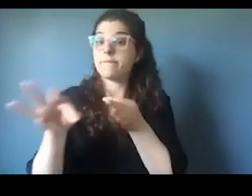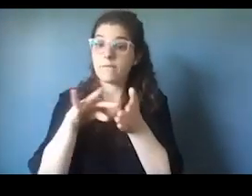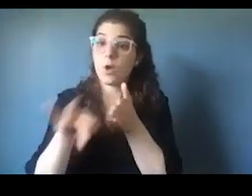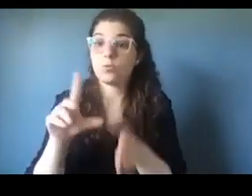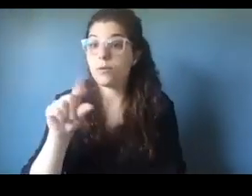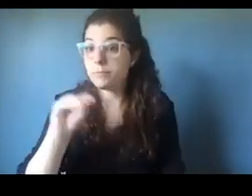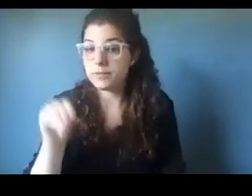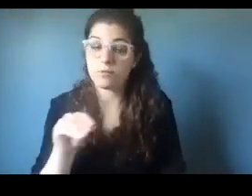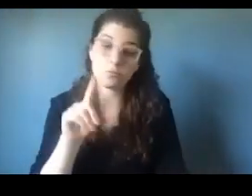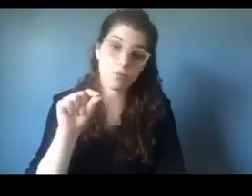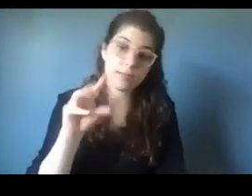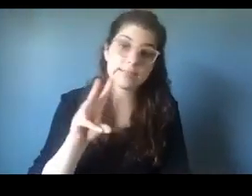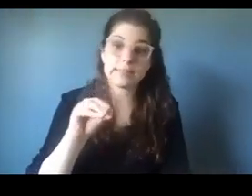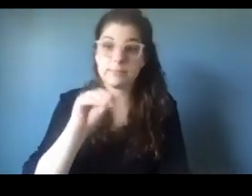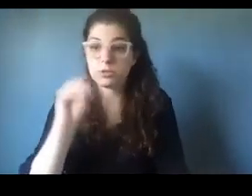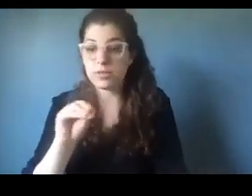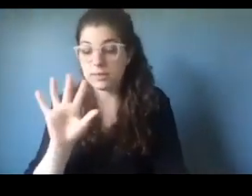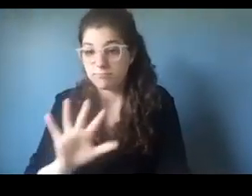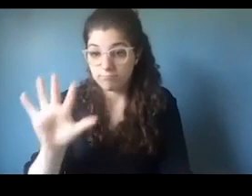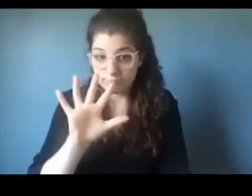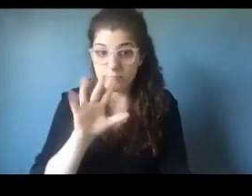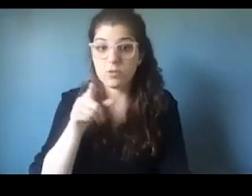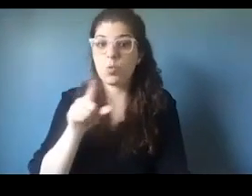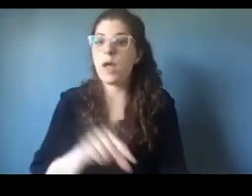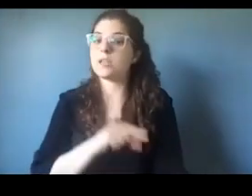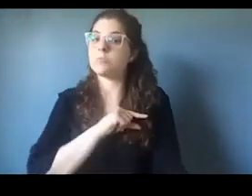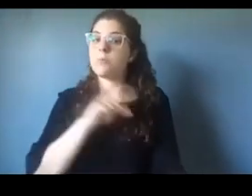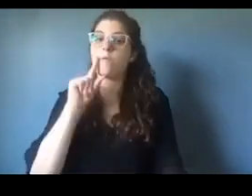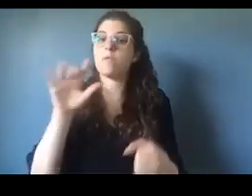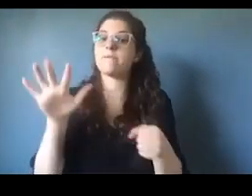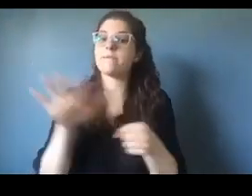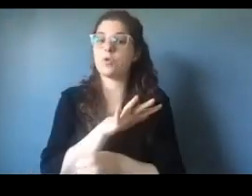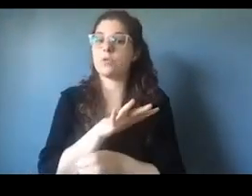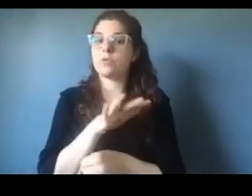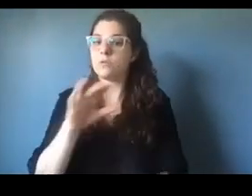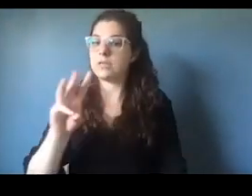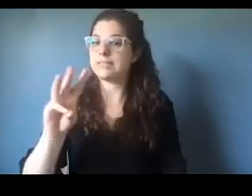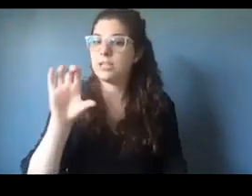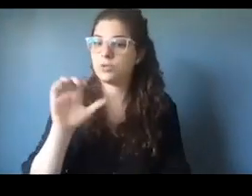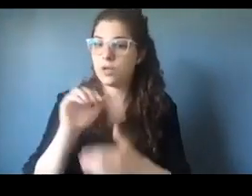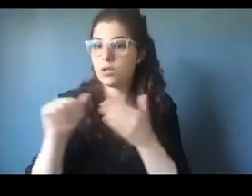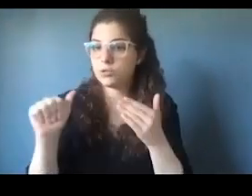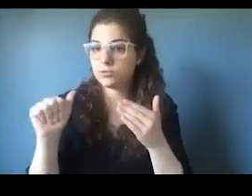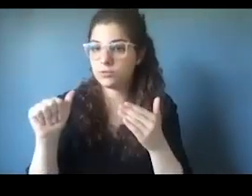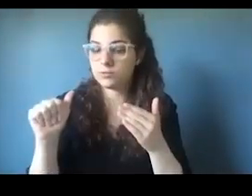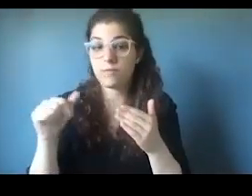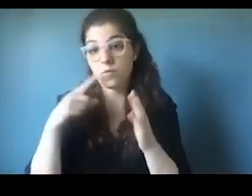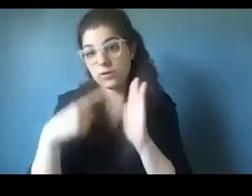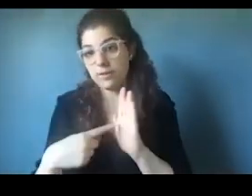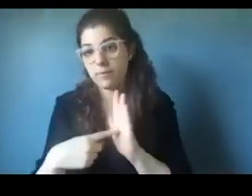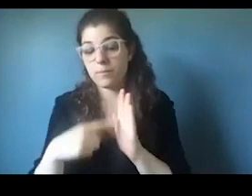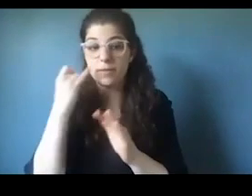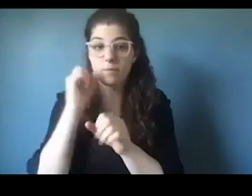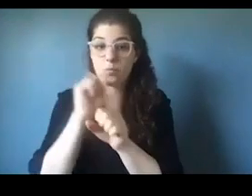between 20 and 60%, okay, then you're eligible for the full $600. Okay, so for example, if a worker